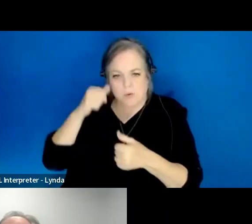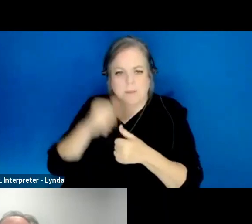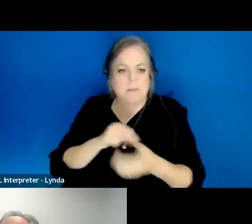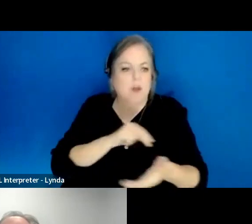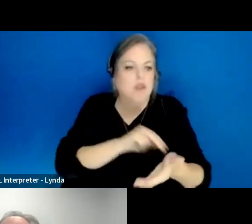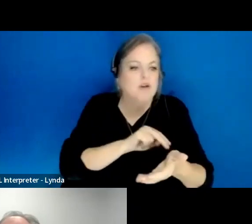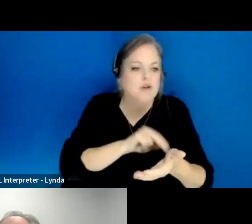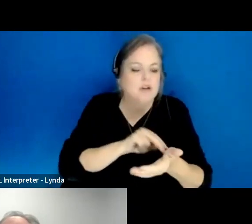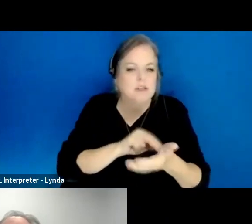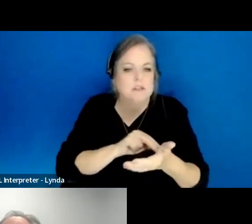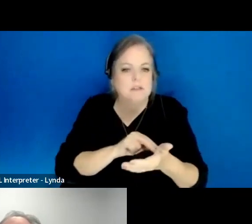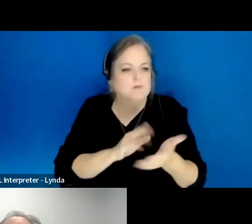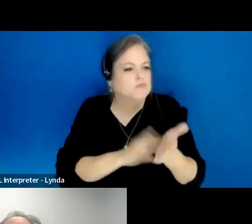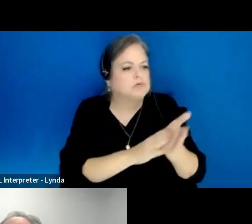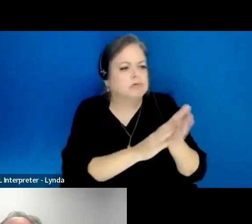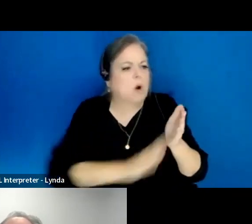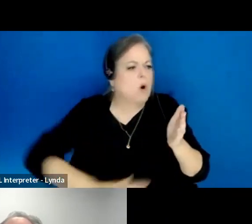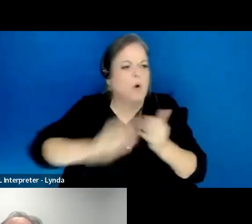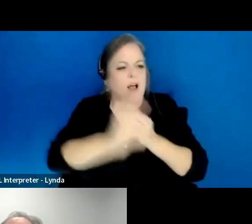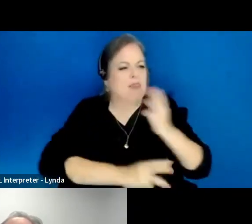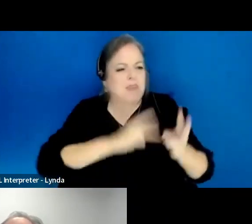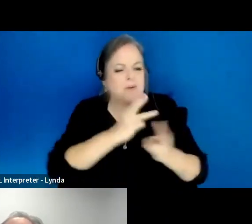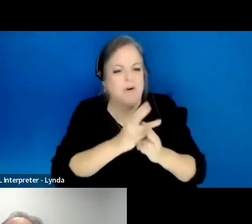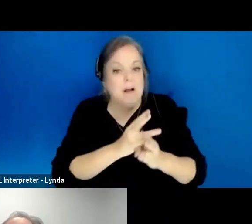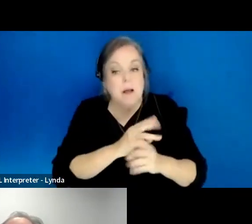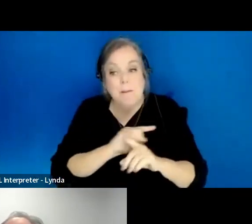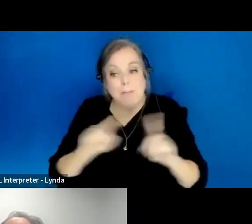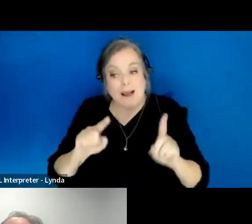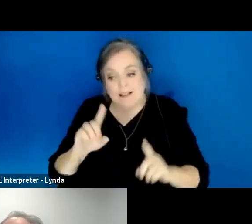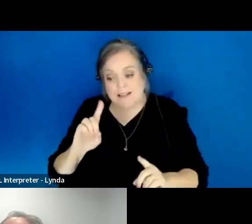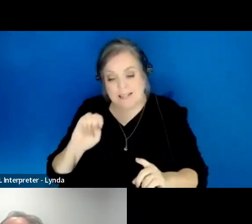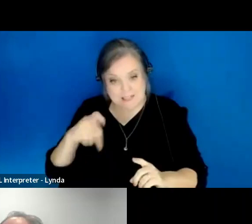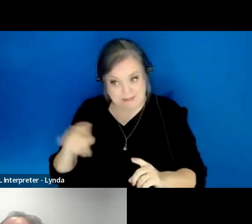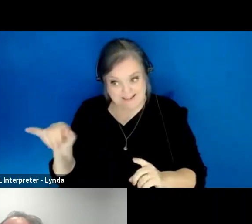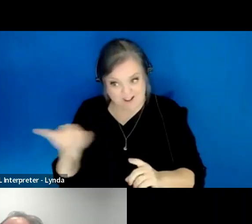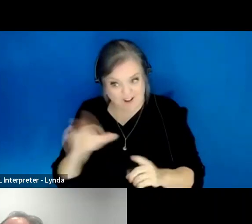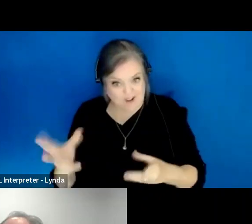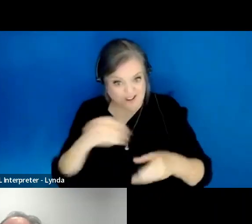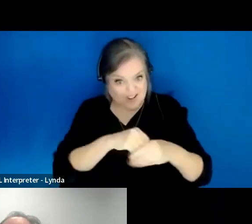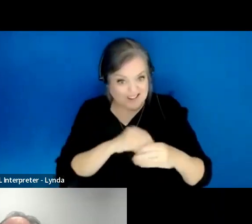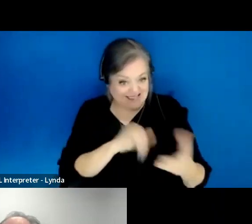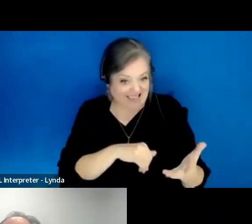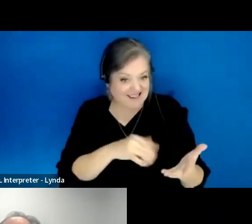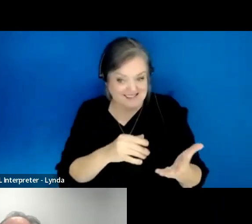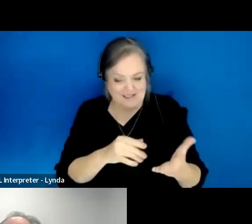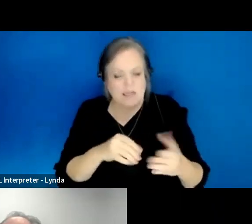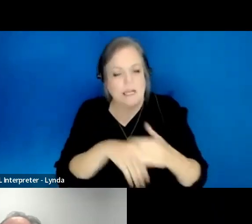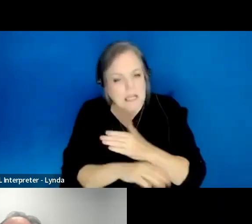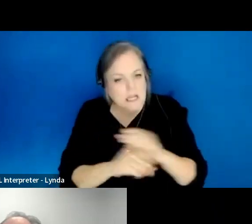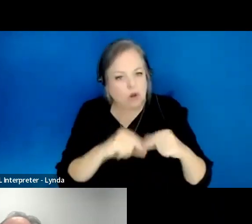were getting shout outs around the world, but the DSPs also were in that. They were in these group